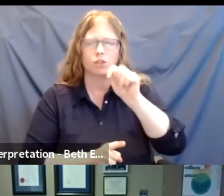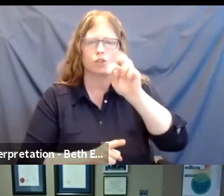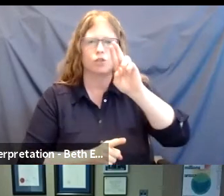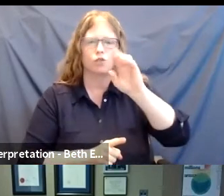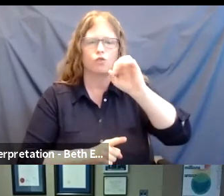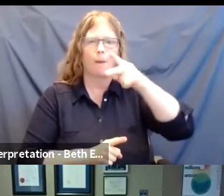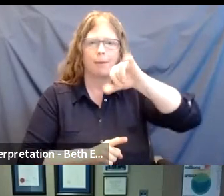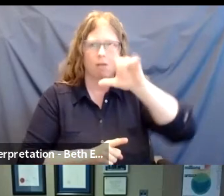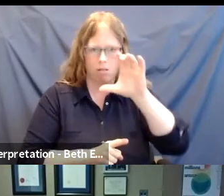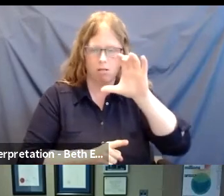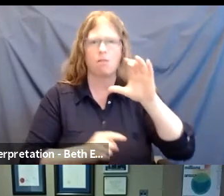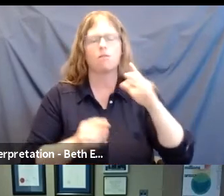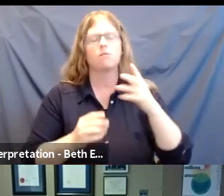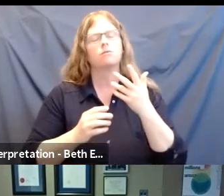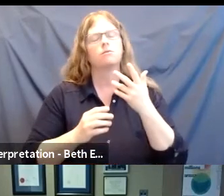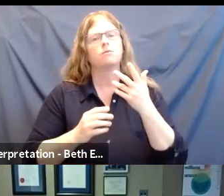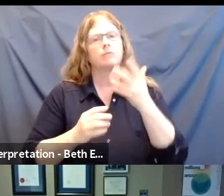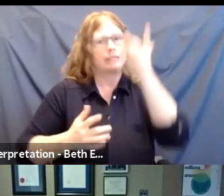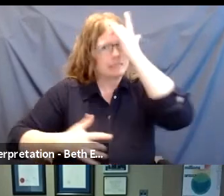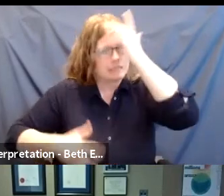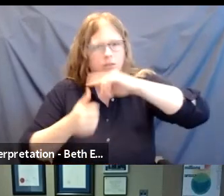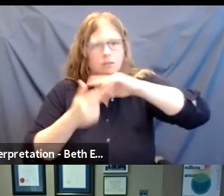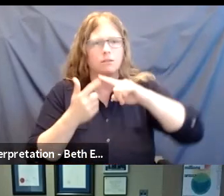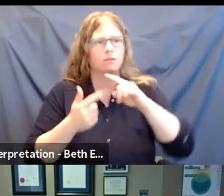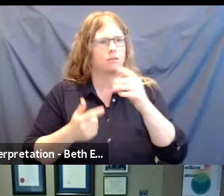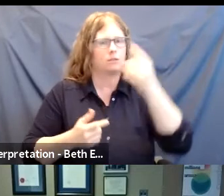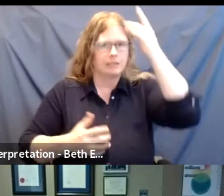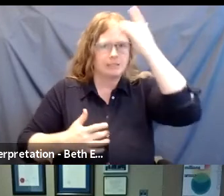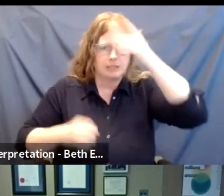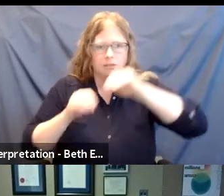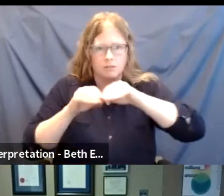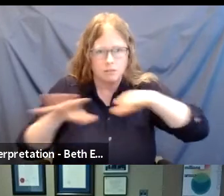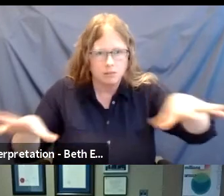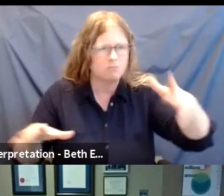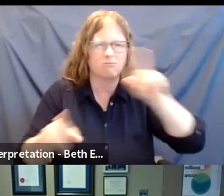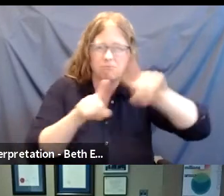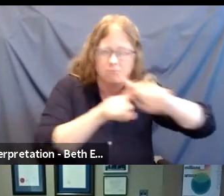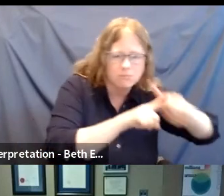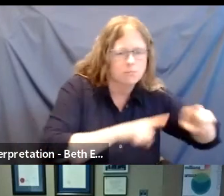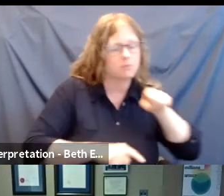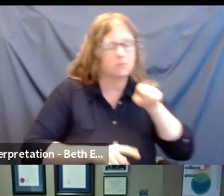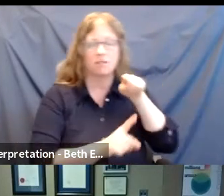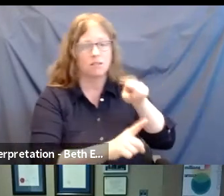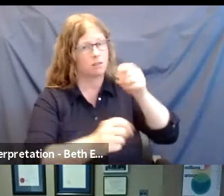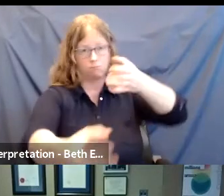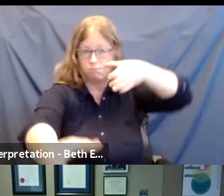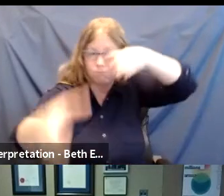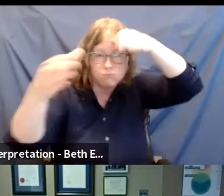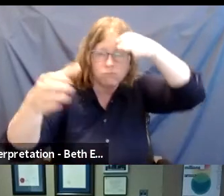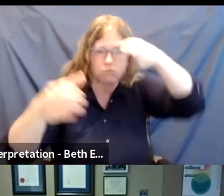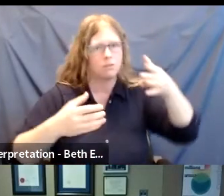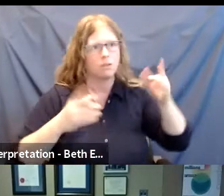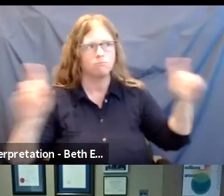HIV, and general infectious diseases, and has become one of the fonts of knowledge for everybody during this